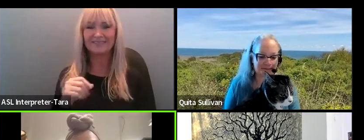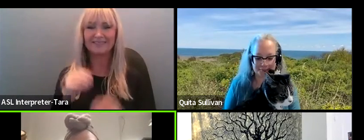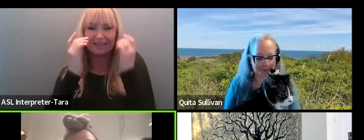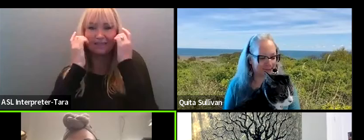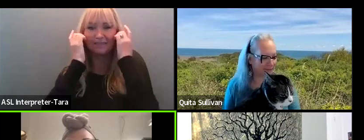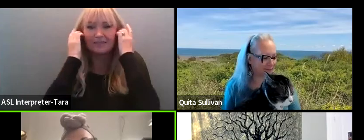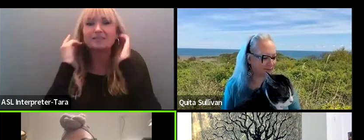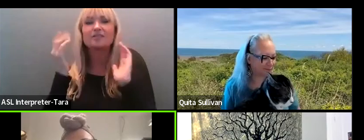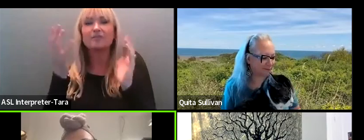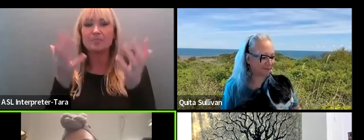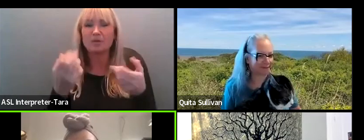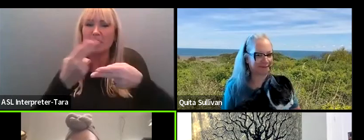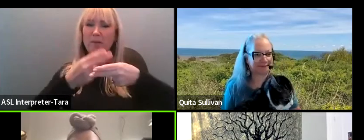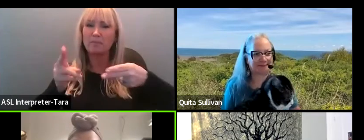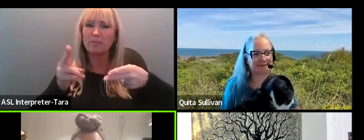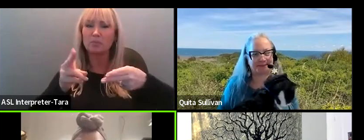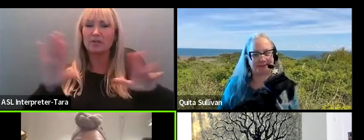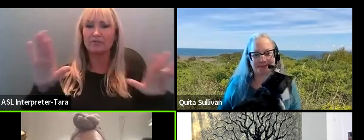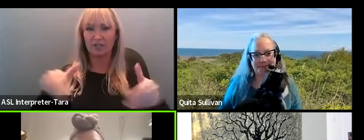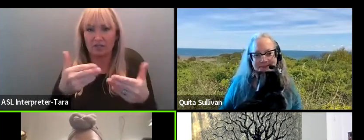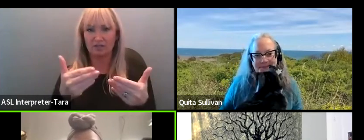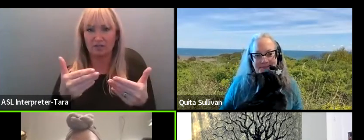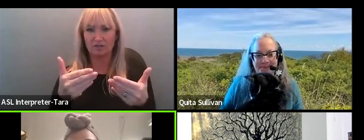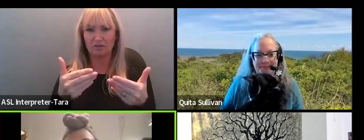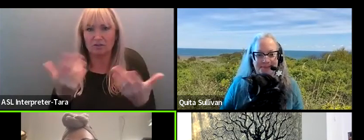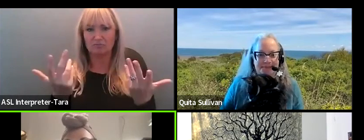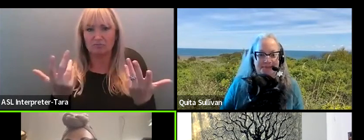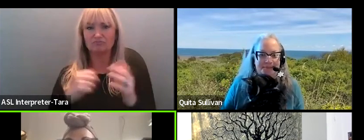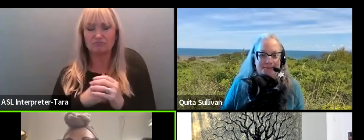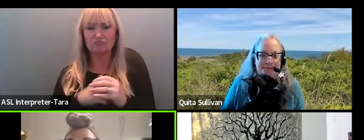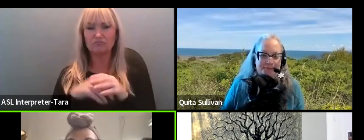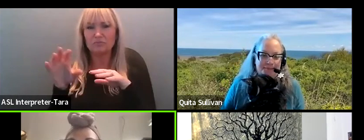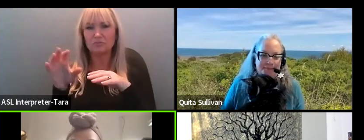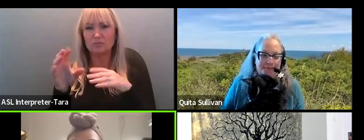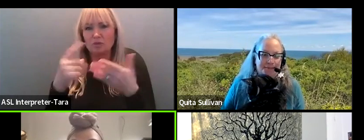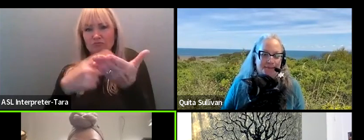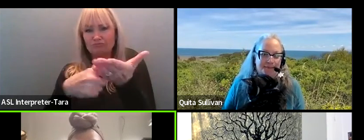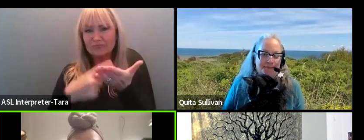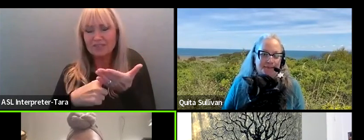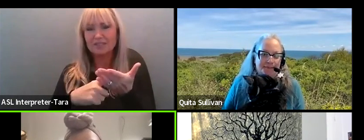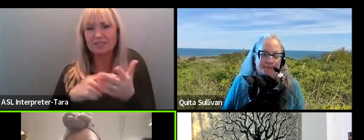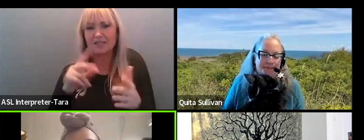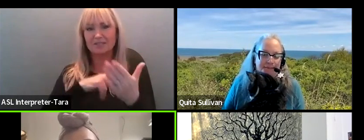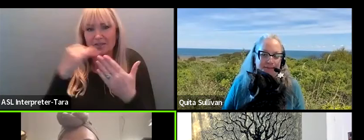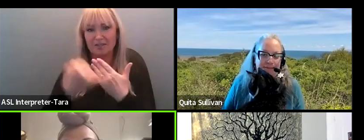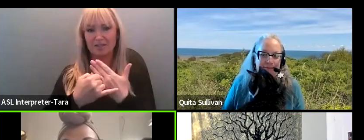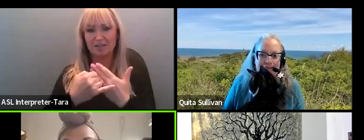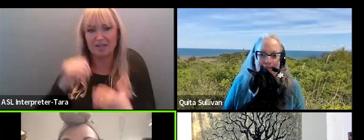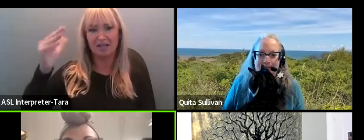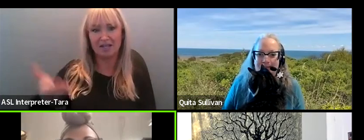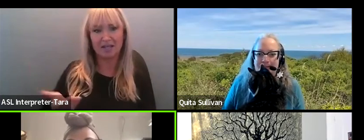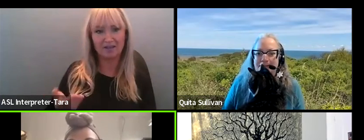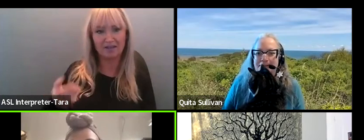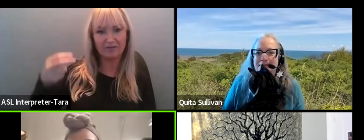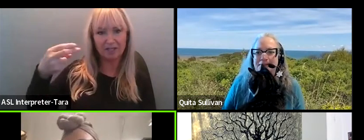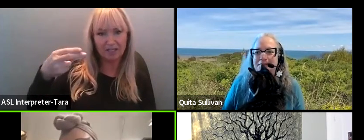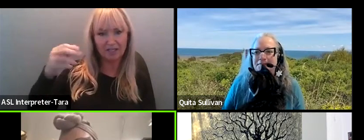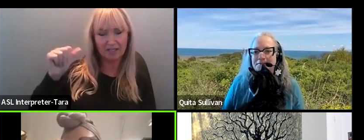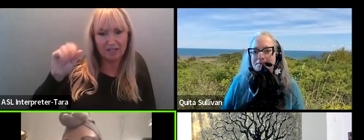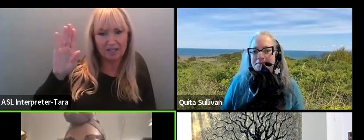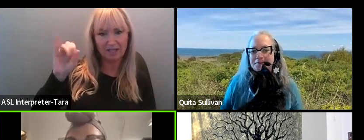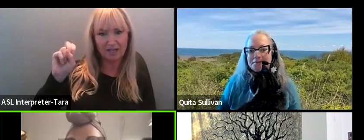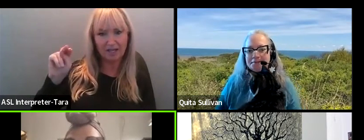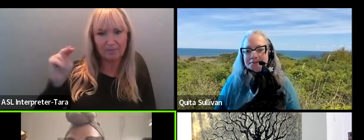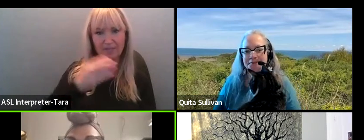just give a brief introduction to contextualize this project, and then invite Haben and Mashario on and ask